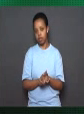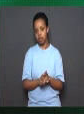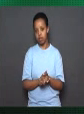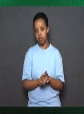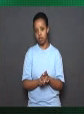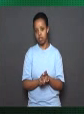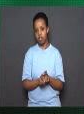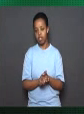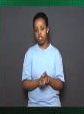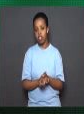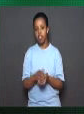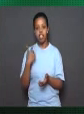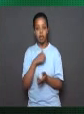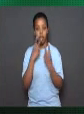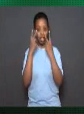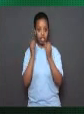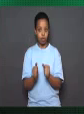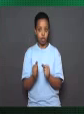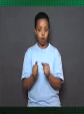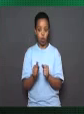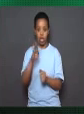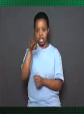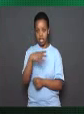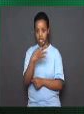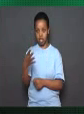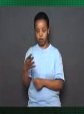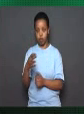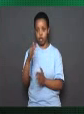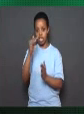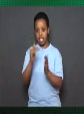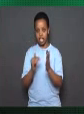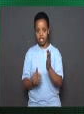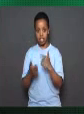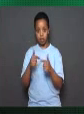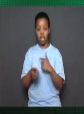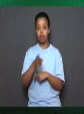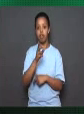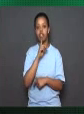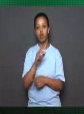As we can see, the graph drops off very quickly.